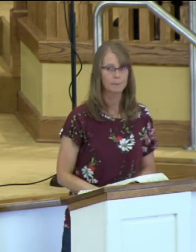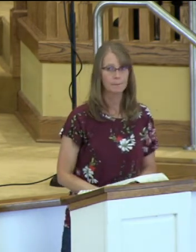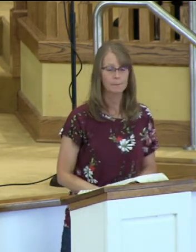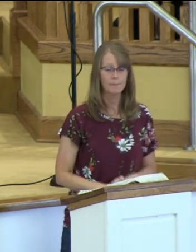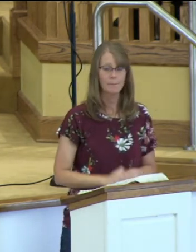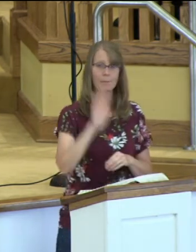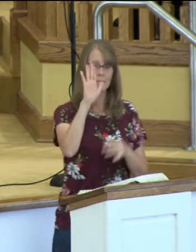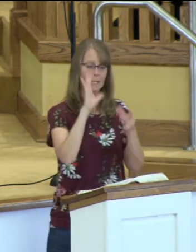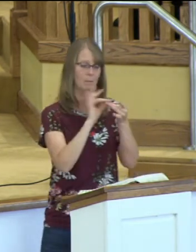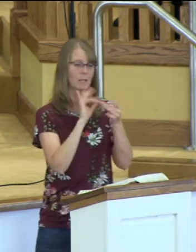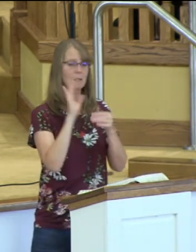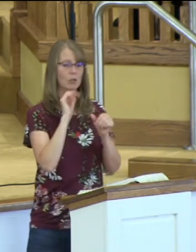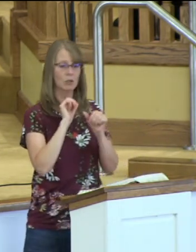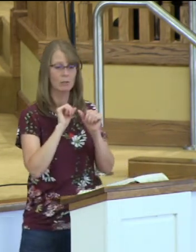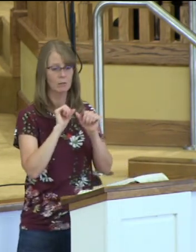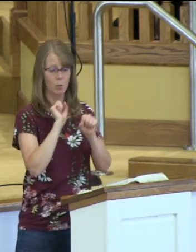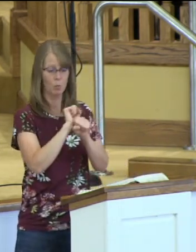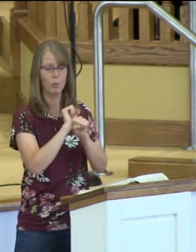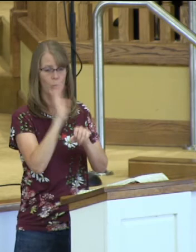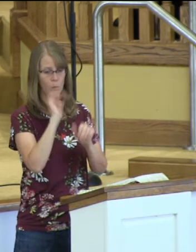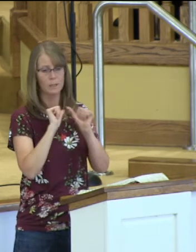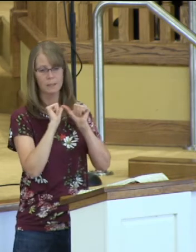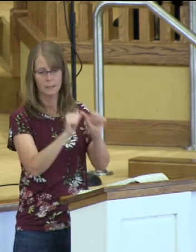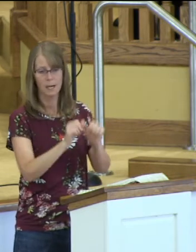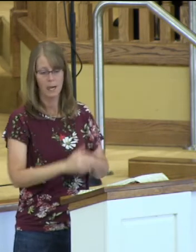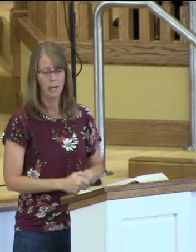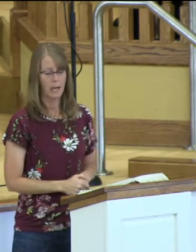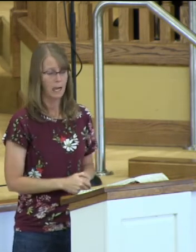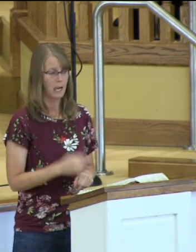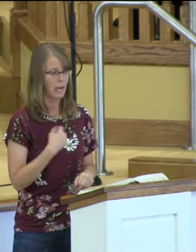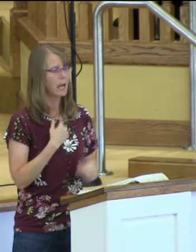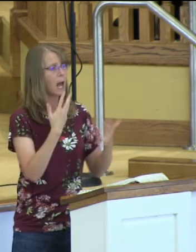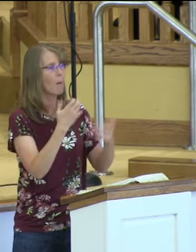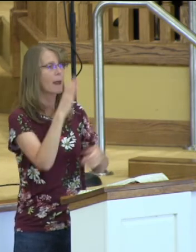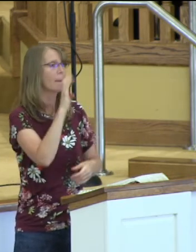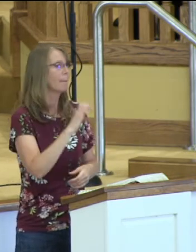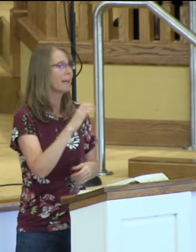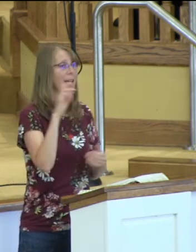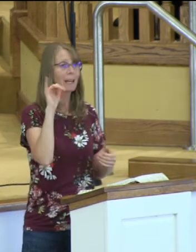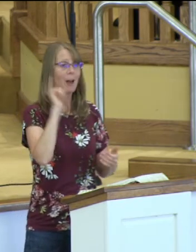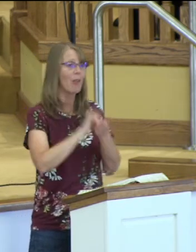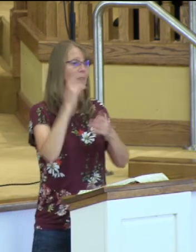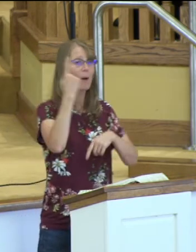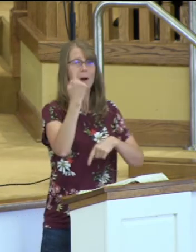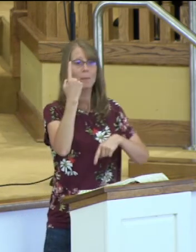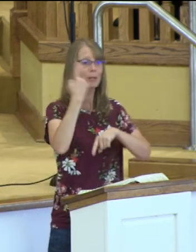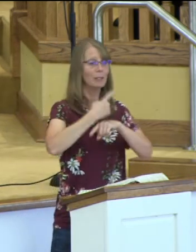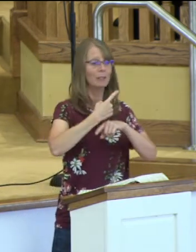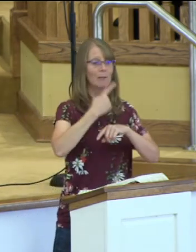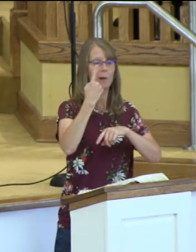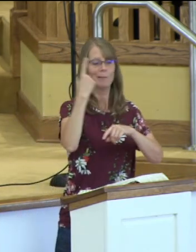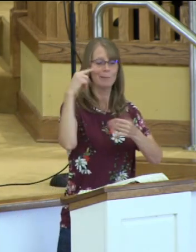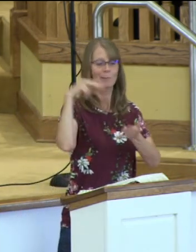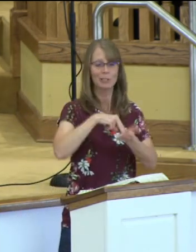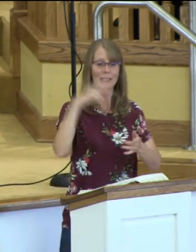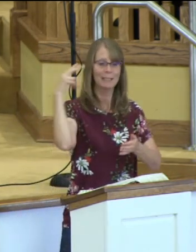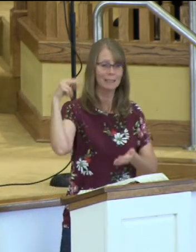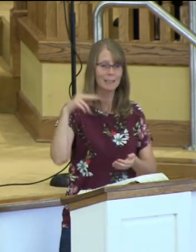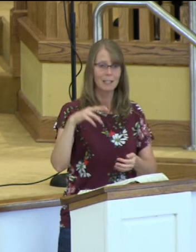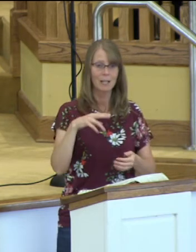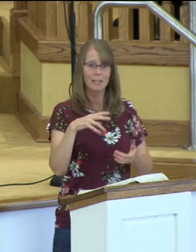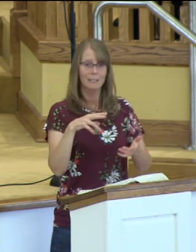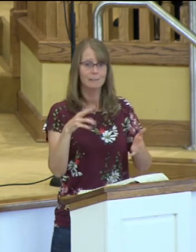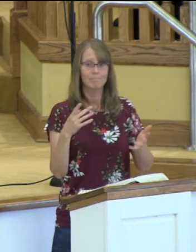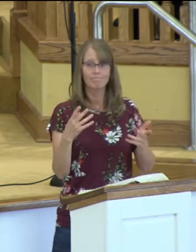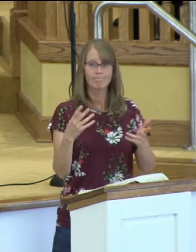The message will continue. And so I want to be the one that would step in line. Look way back